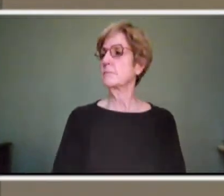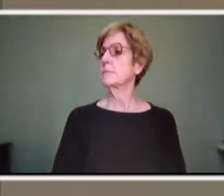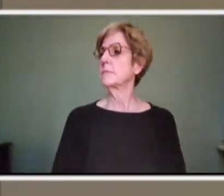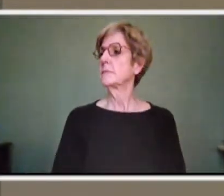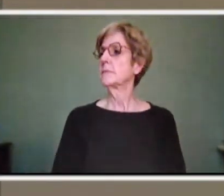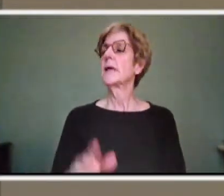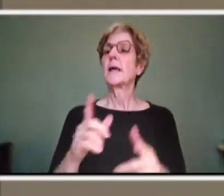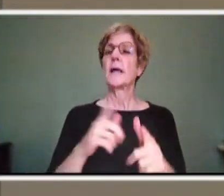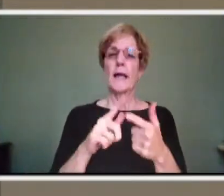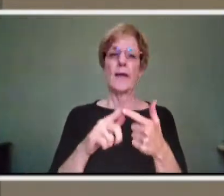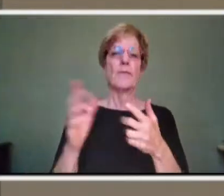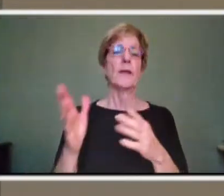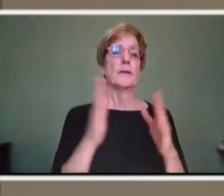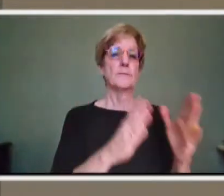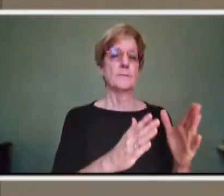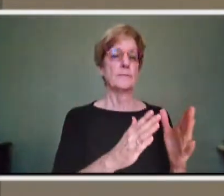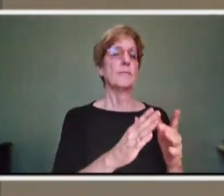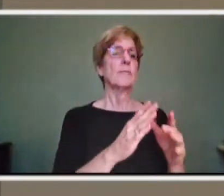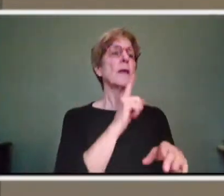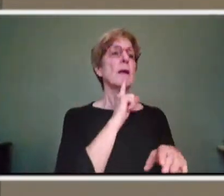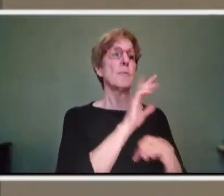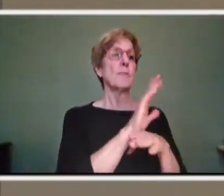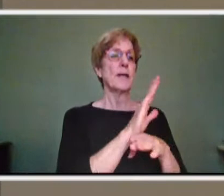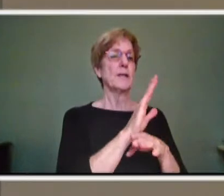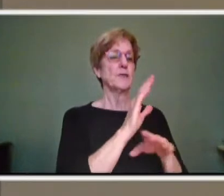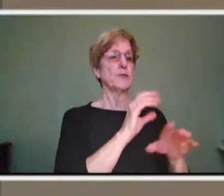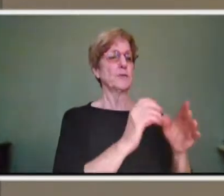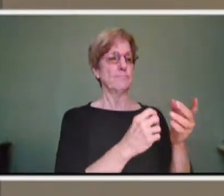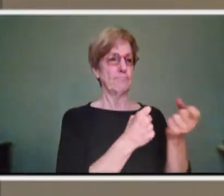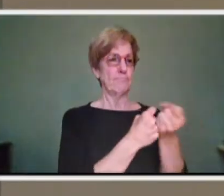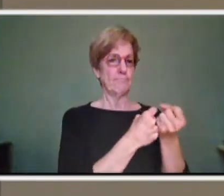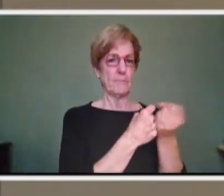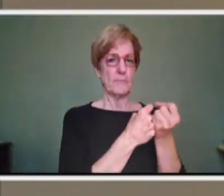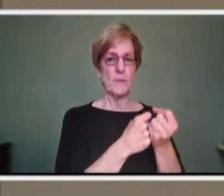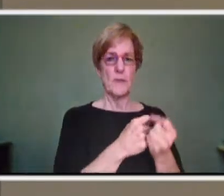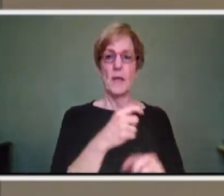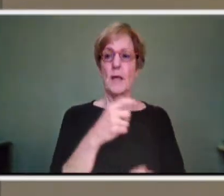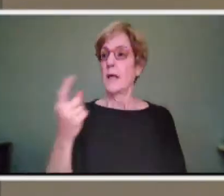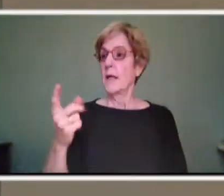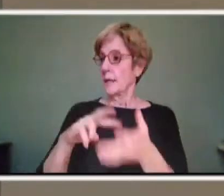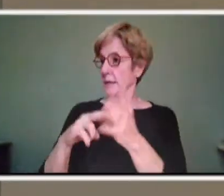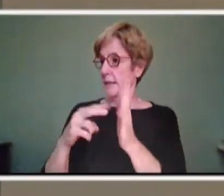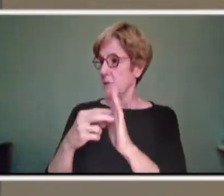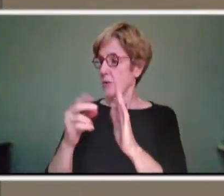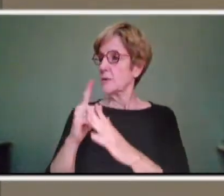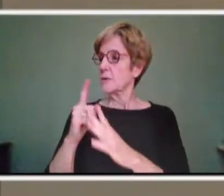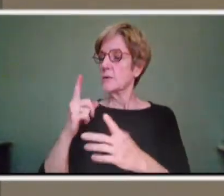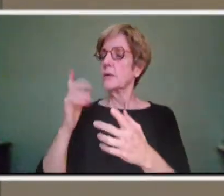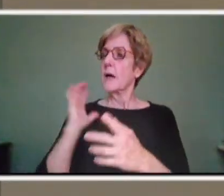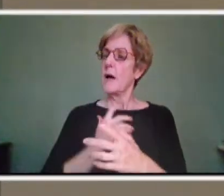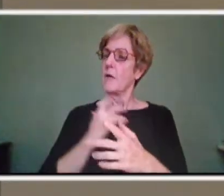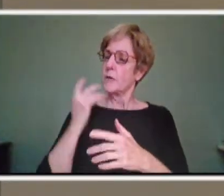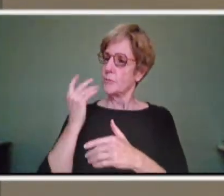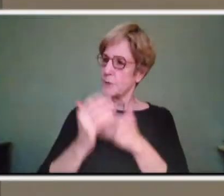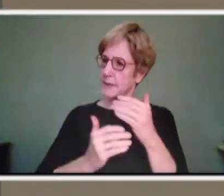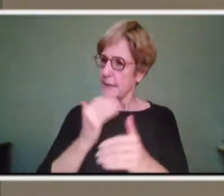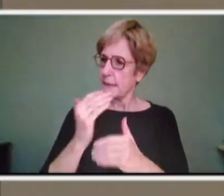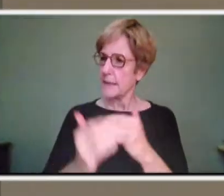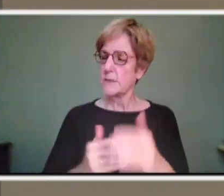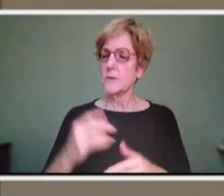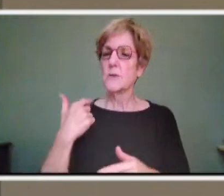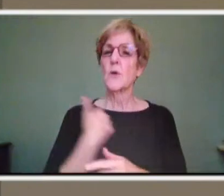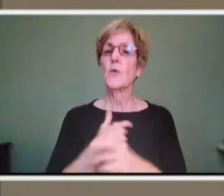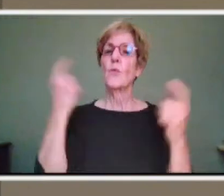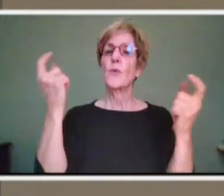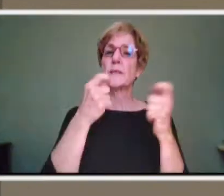Allegiance. The invocation by the council member is intended to solemnize our proceedings. We celebrate the